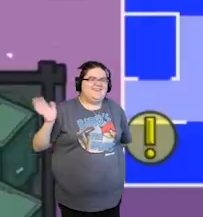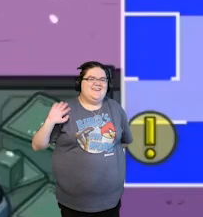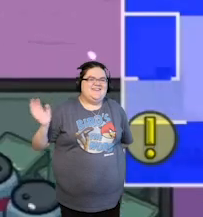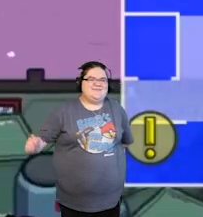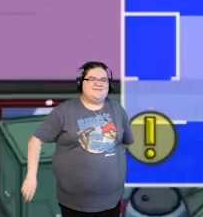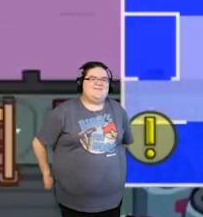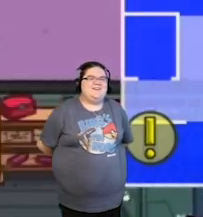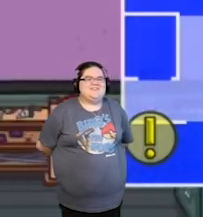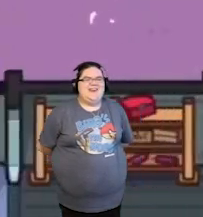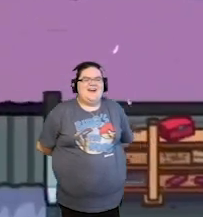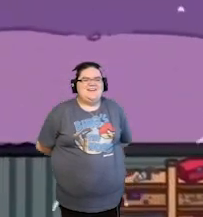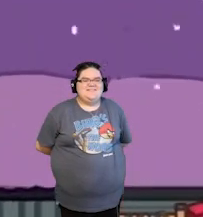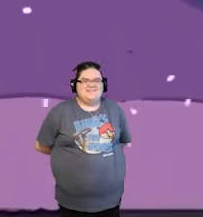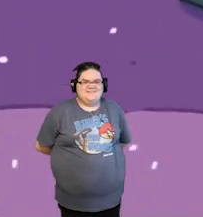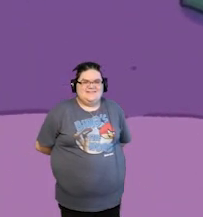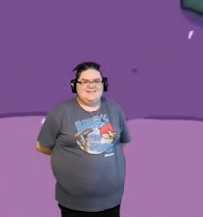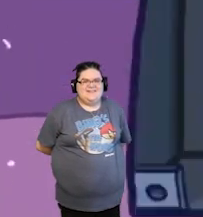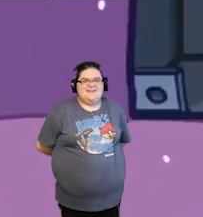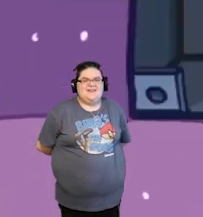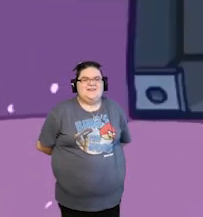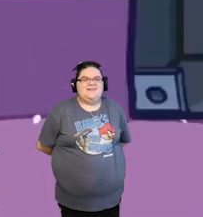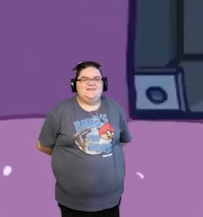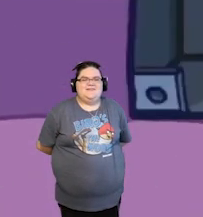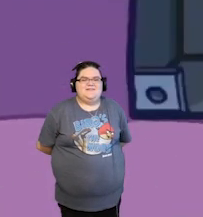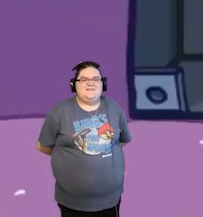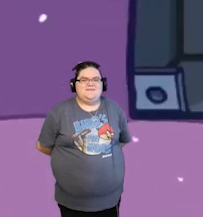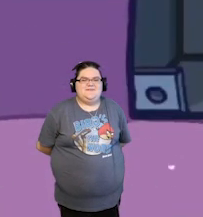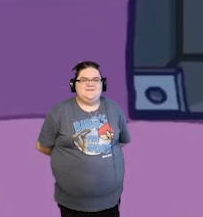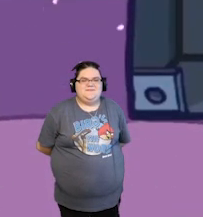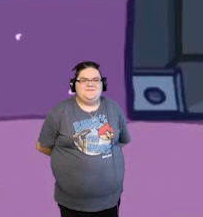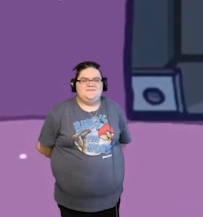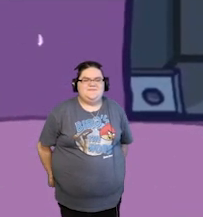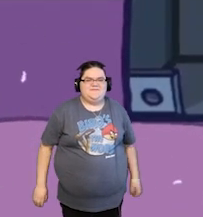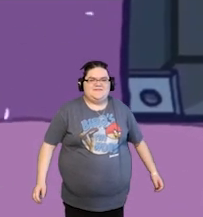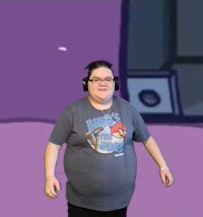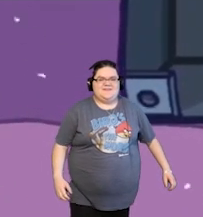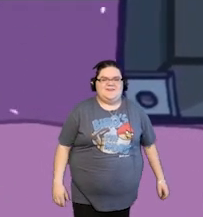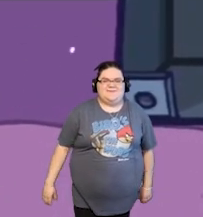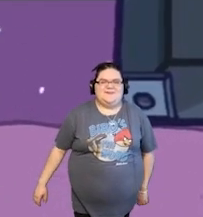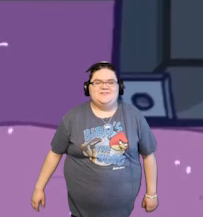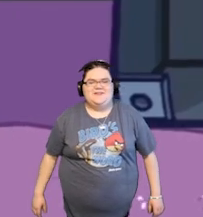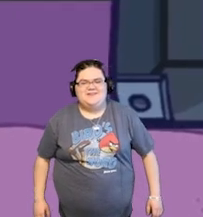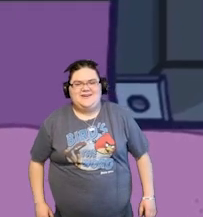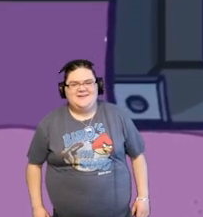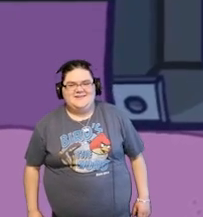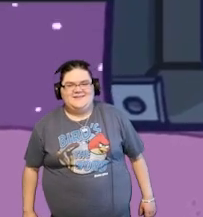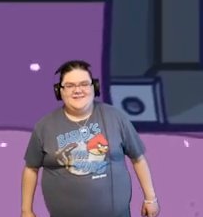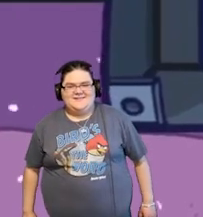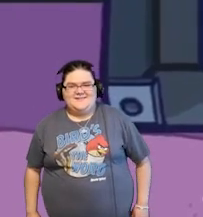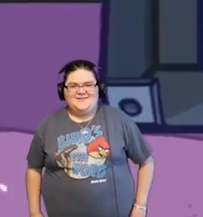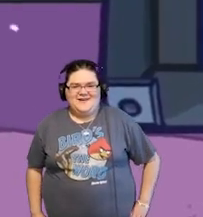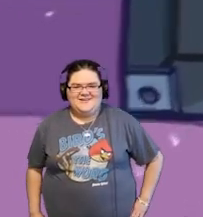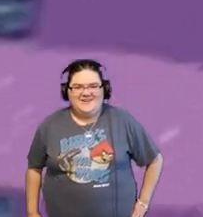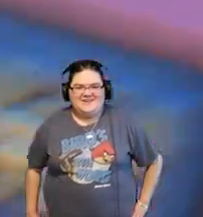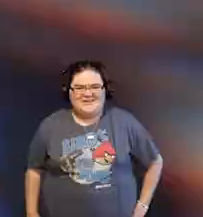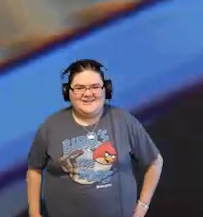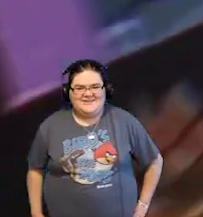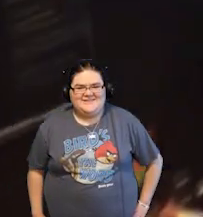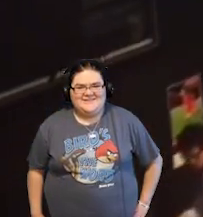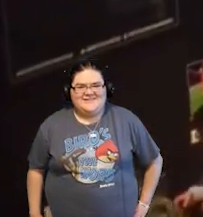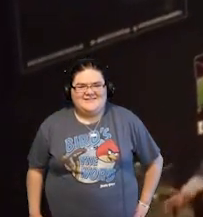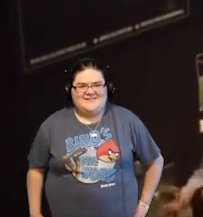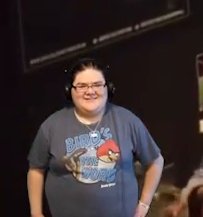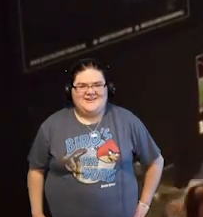Bye, Lockie. It's up to fresh now. Okay. Finally. Let's go. Okay, come on, JJ.